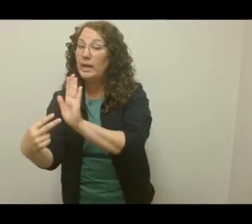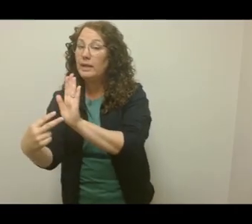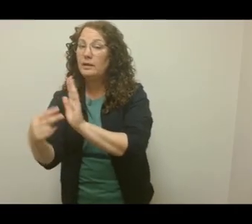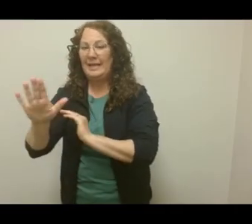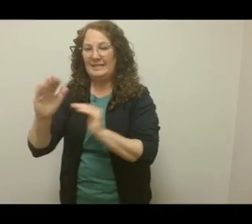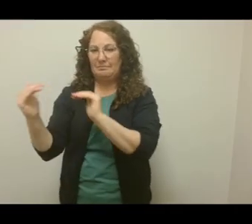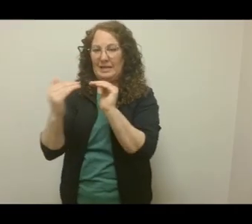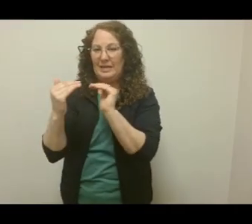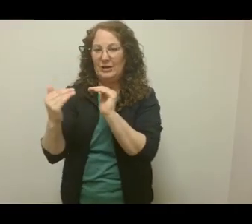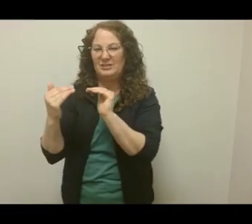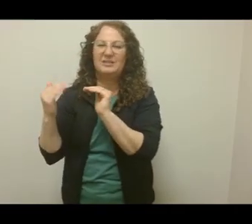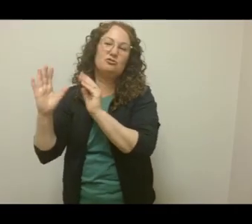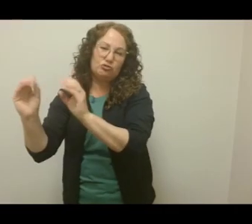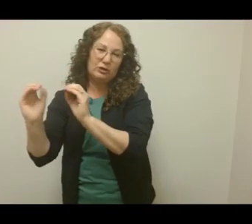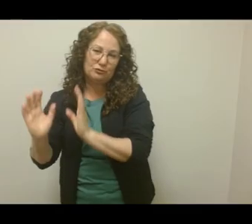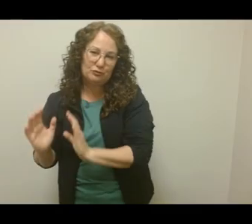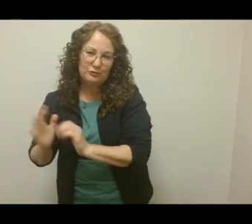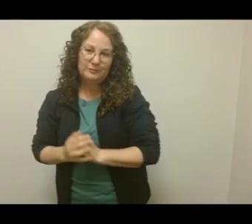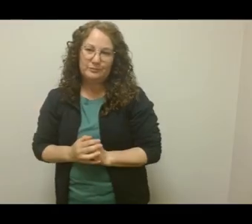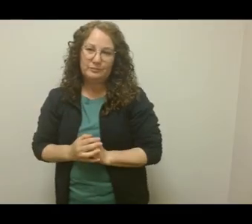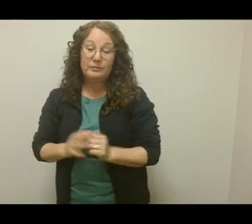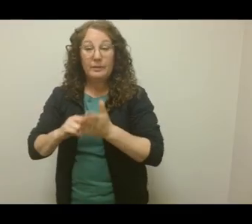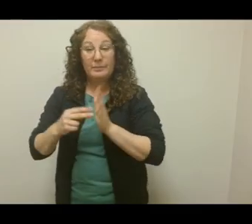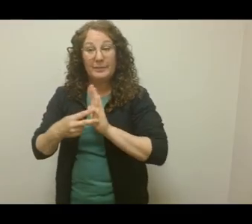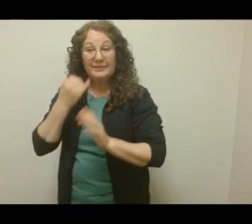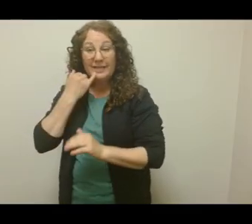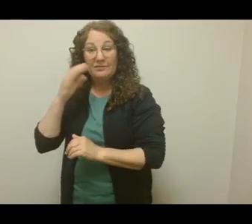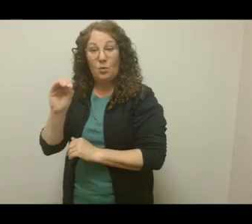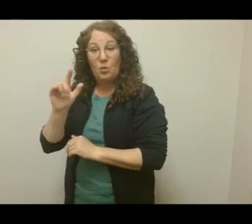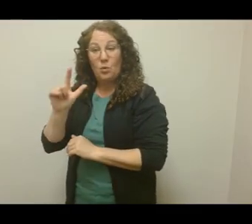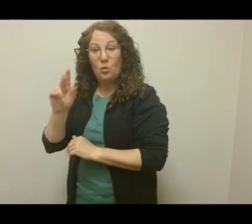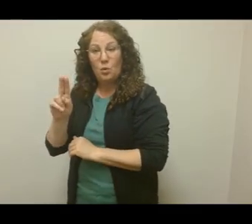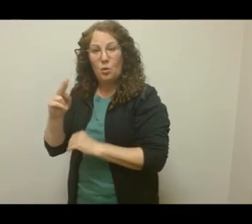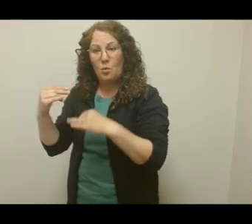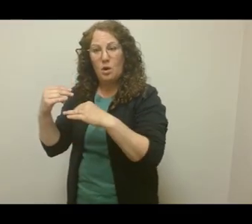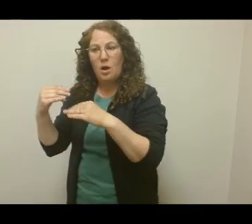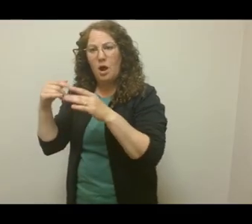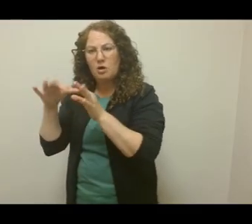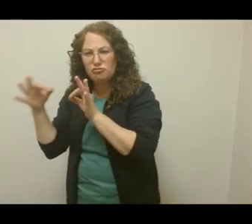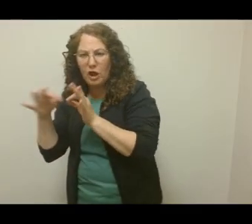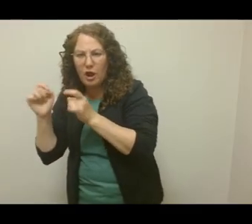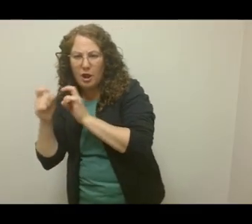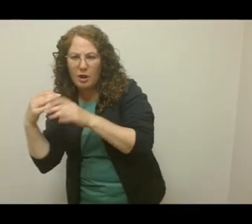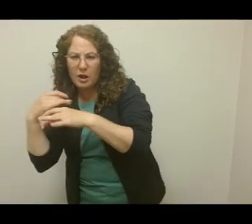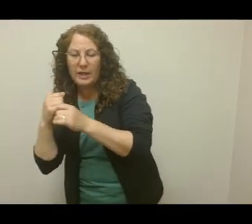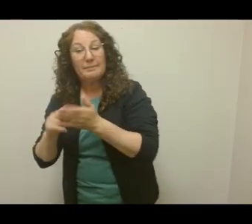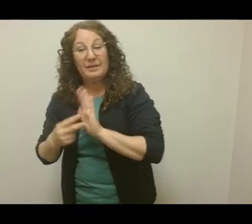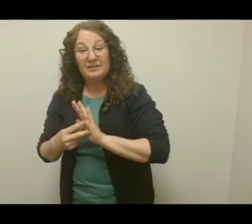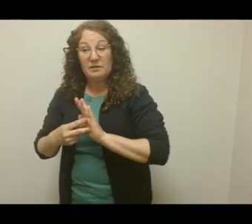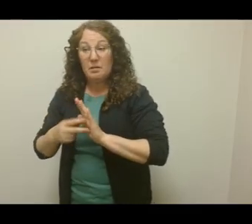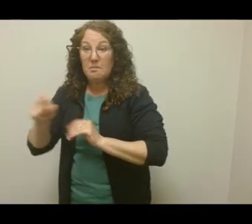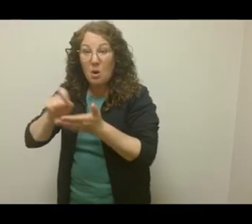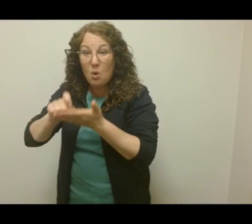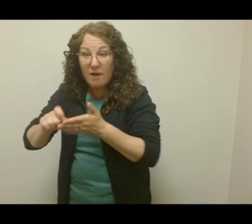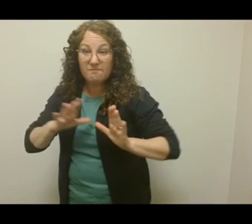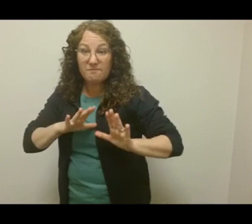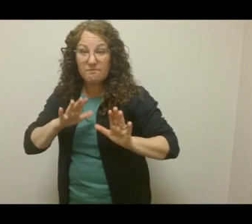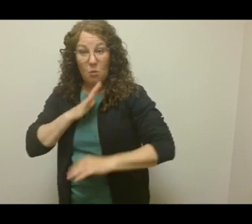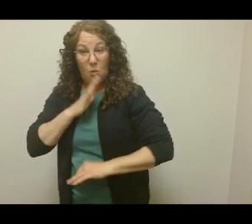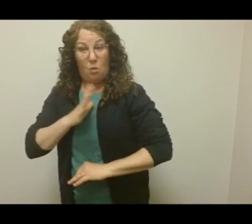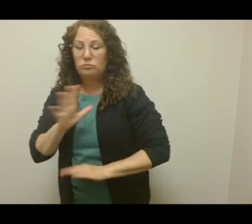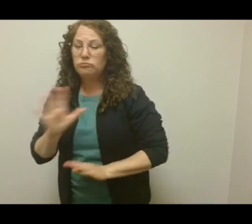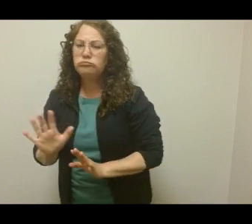instructor. So when Olu paraphrases, he doesn't worry about sounding formal. He uses casual,